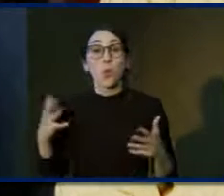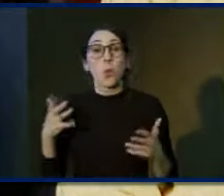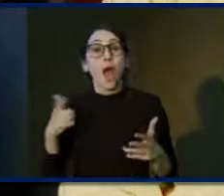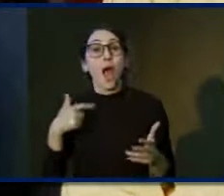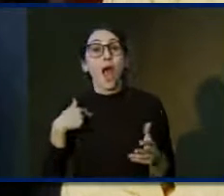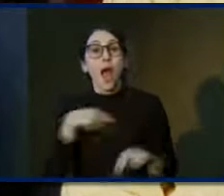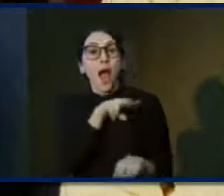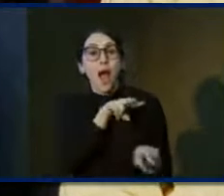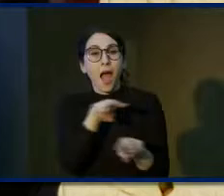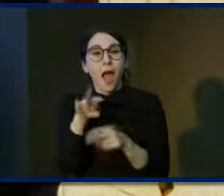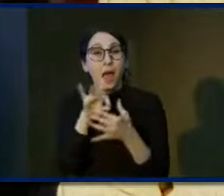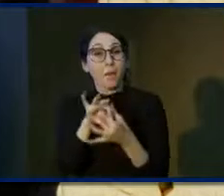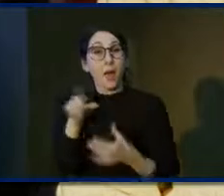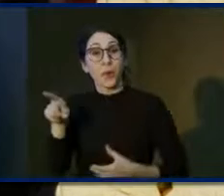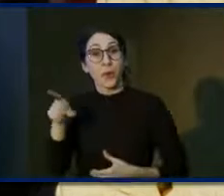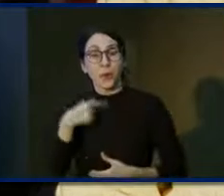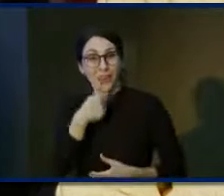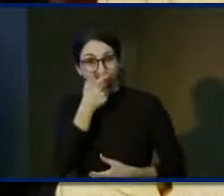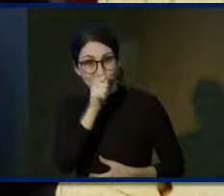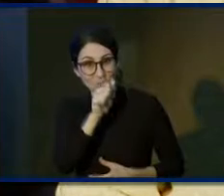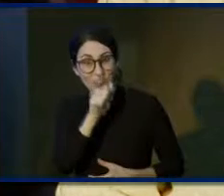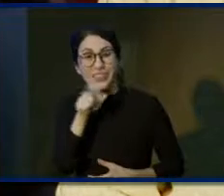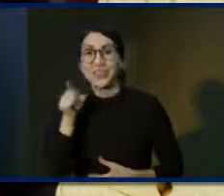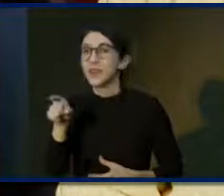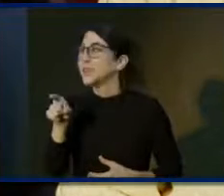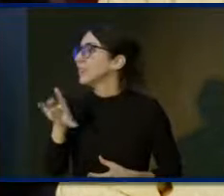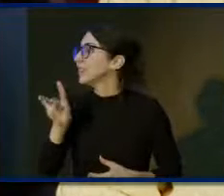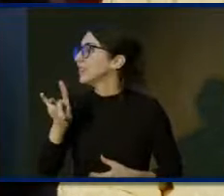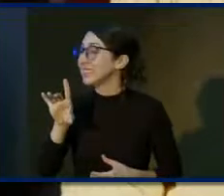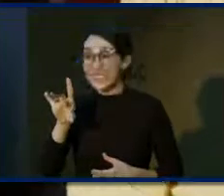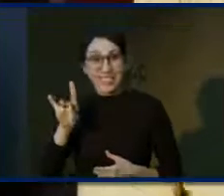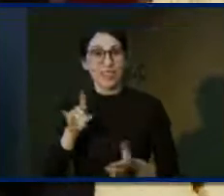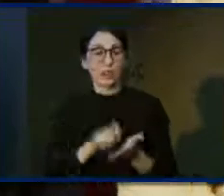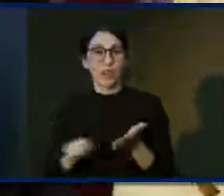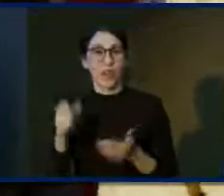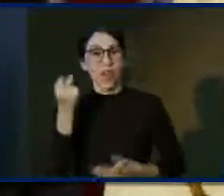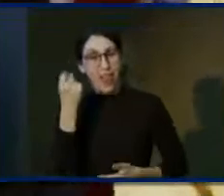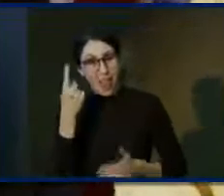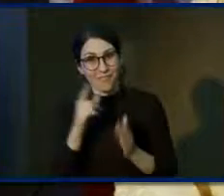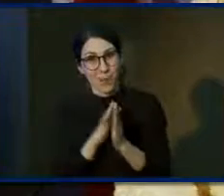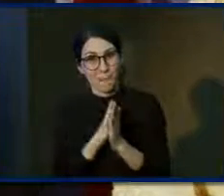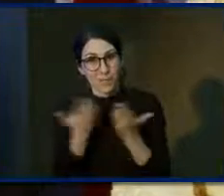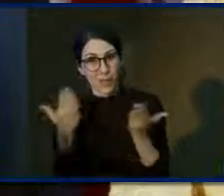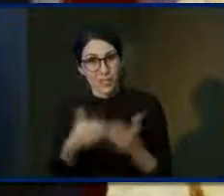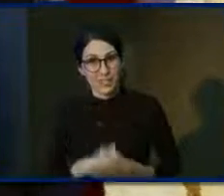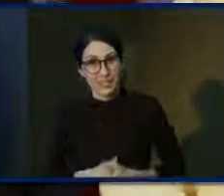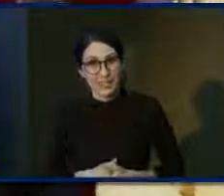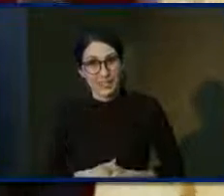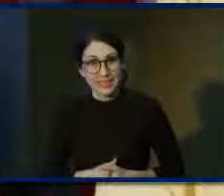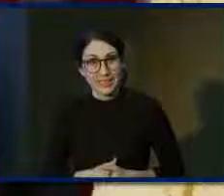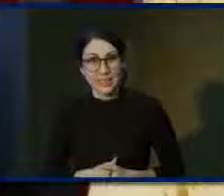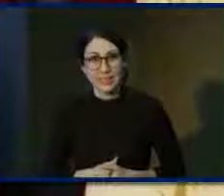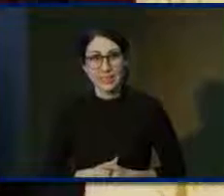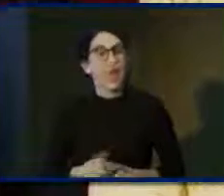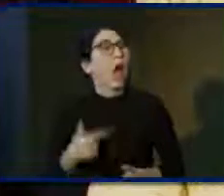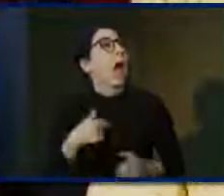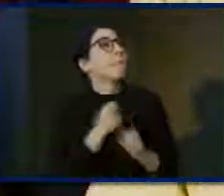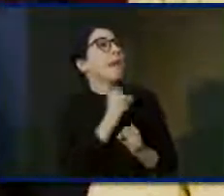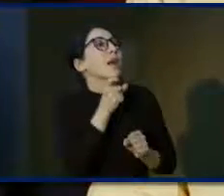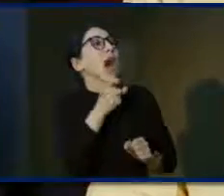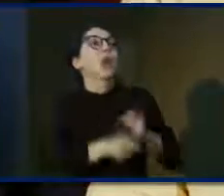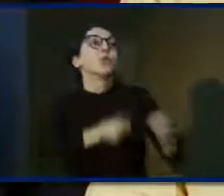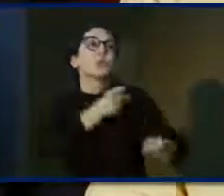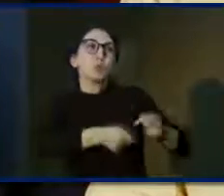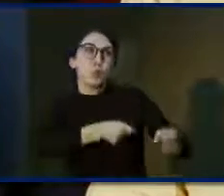interesting is that you had authored 11 books. Or had been a part contributions of contributing to